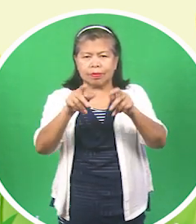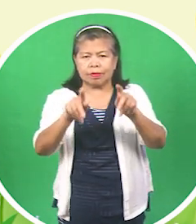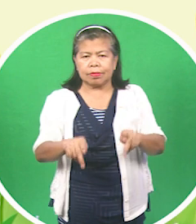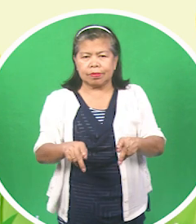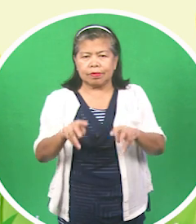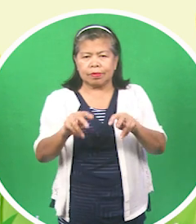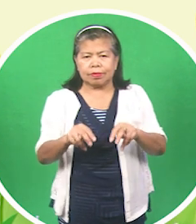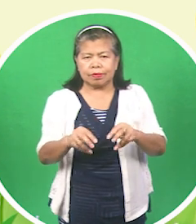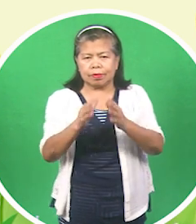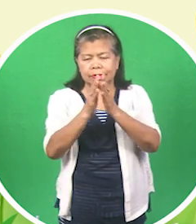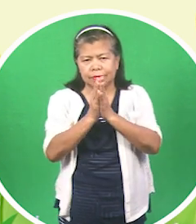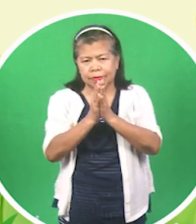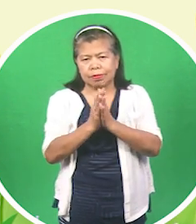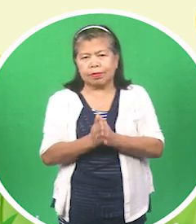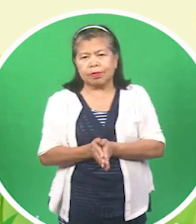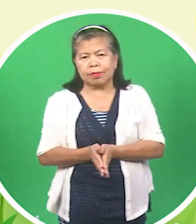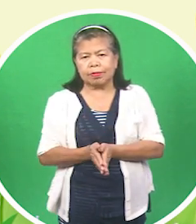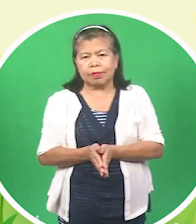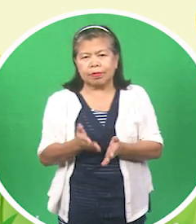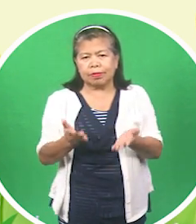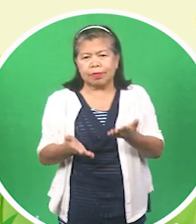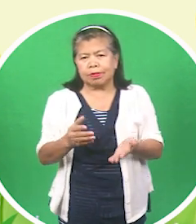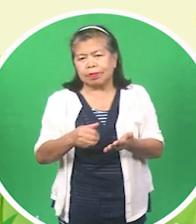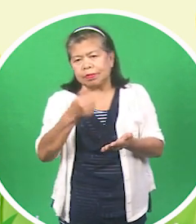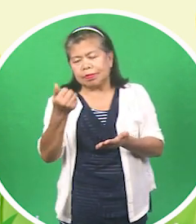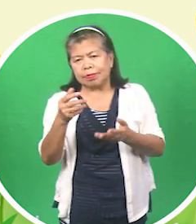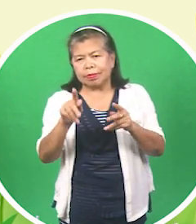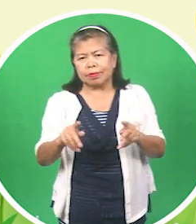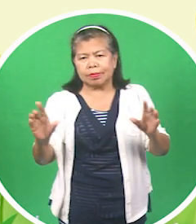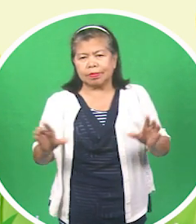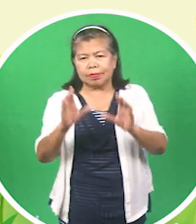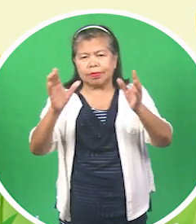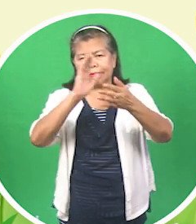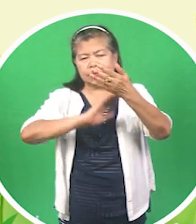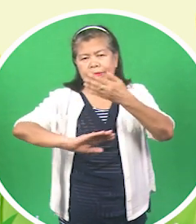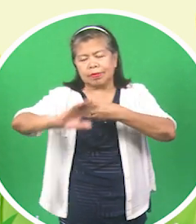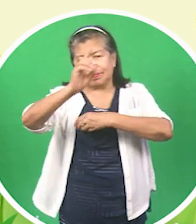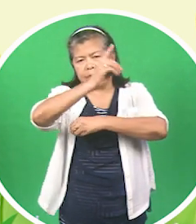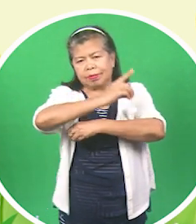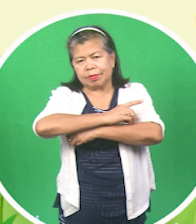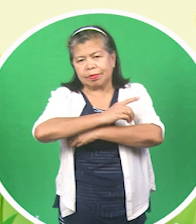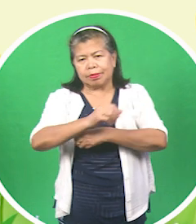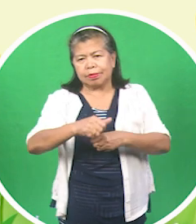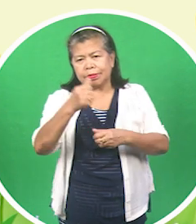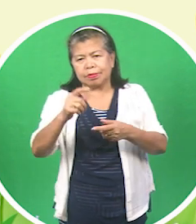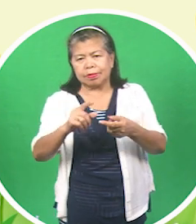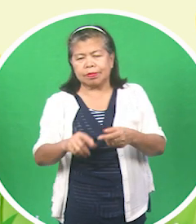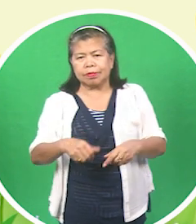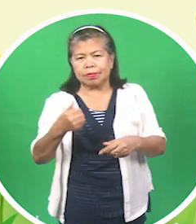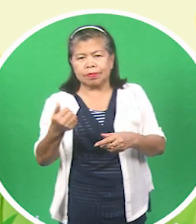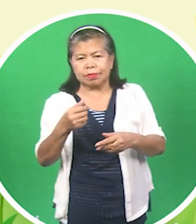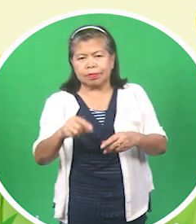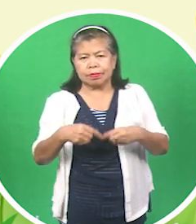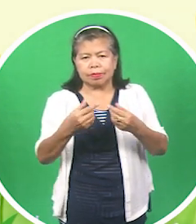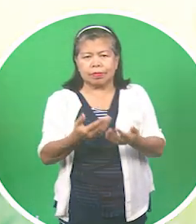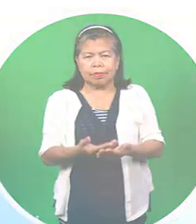the persons who need to be prayed for. Maybe someone who is celebrating a birthday, or even someone who